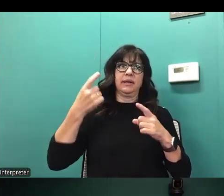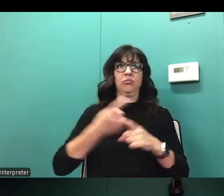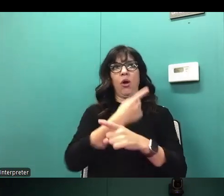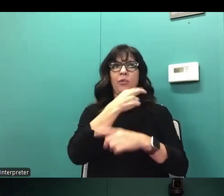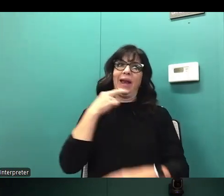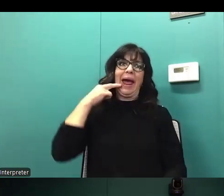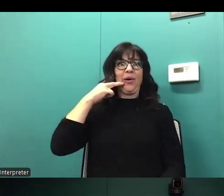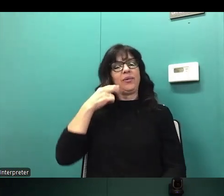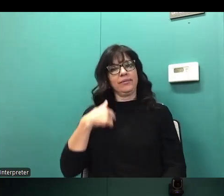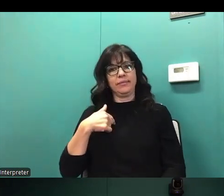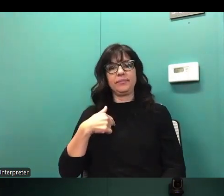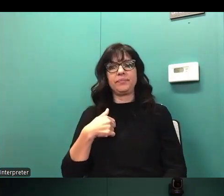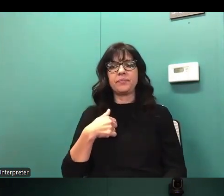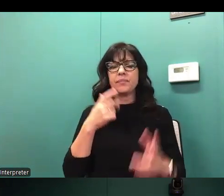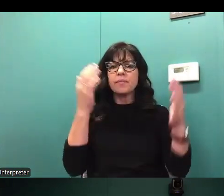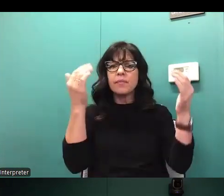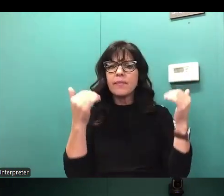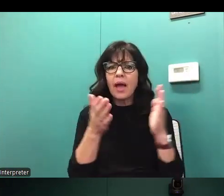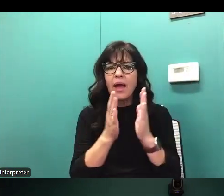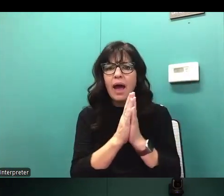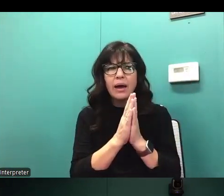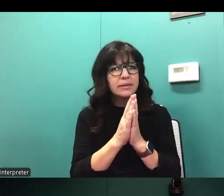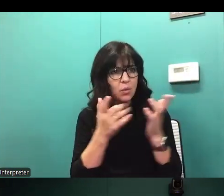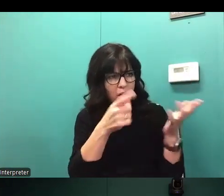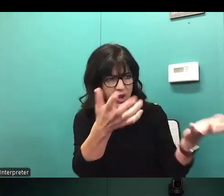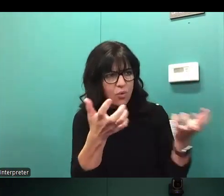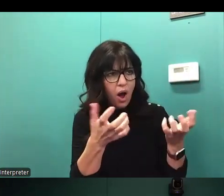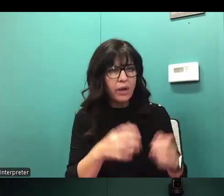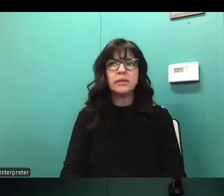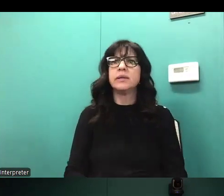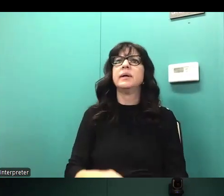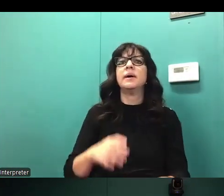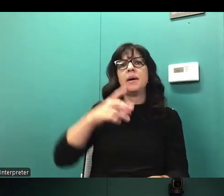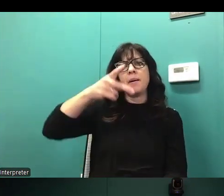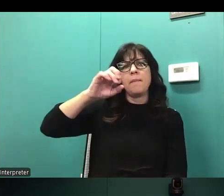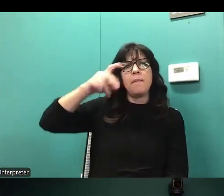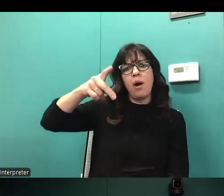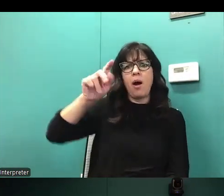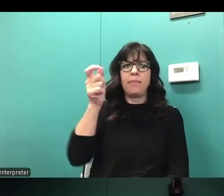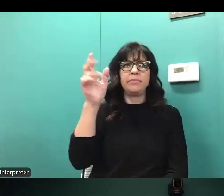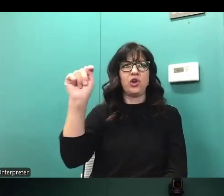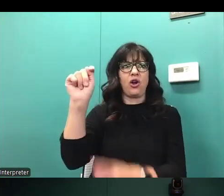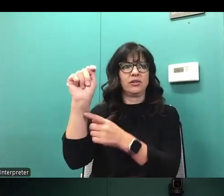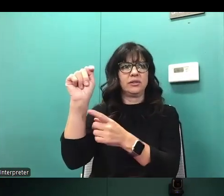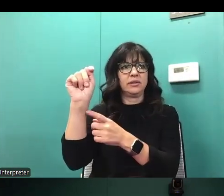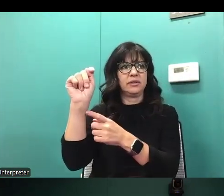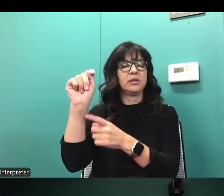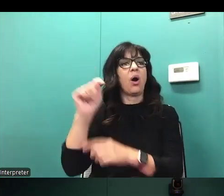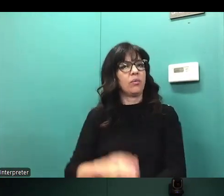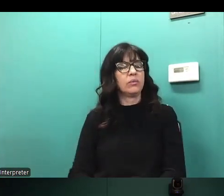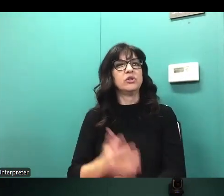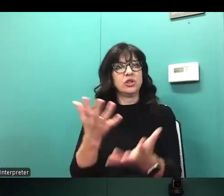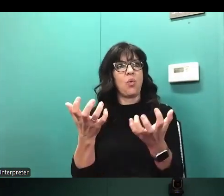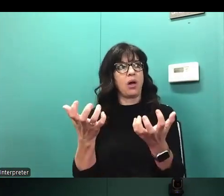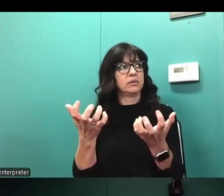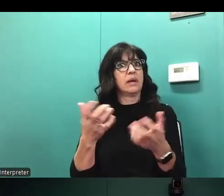noun. And then I think I asked her, what do you want? And she said Pop-Tart. So right off the bat, I'm like, okay, she wants Pop-Tart.